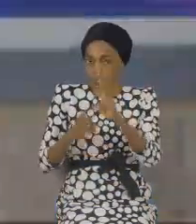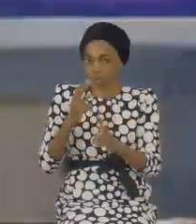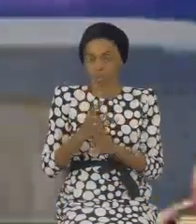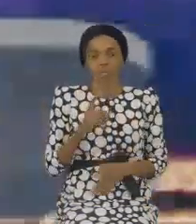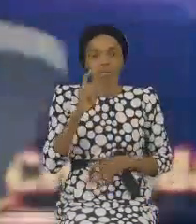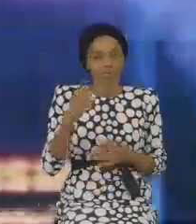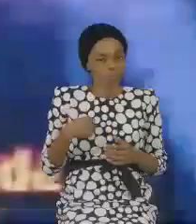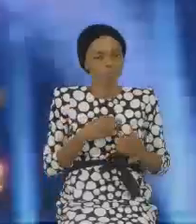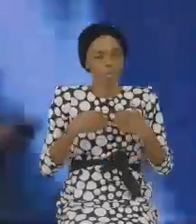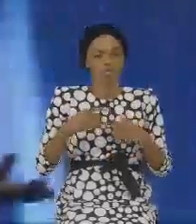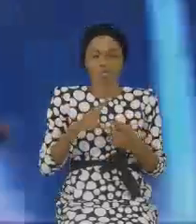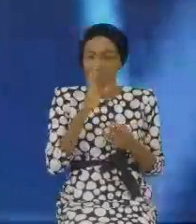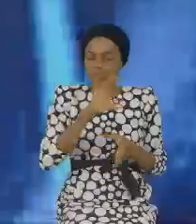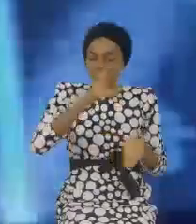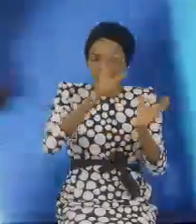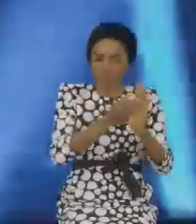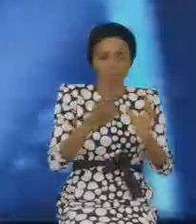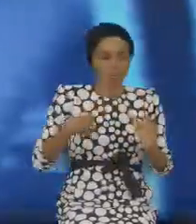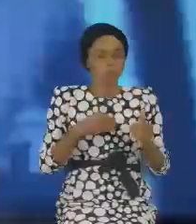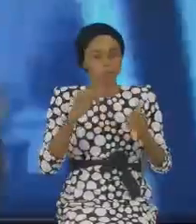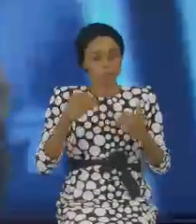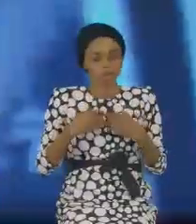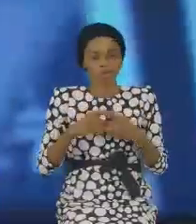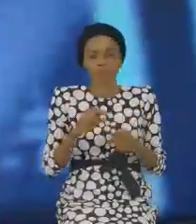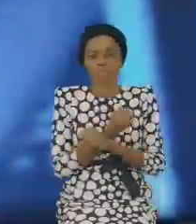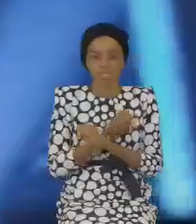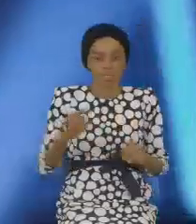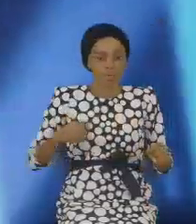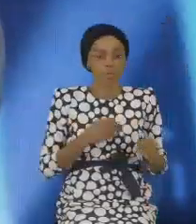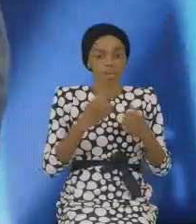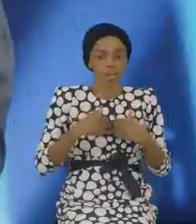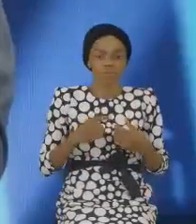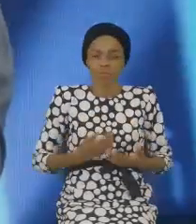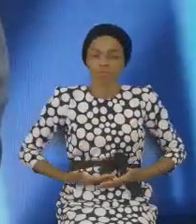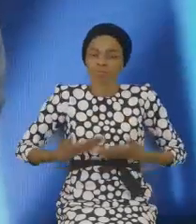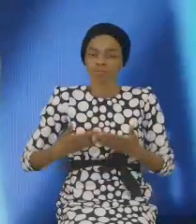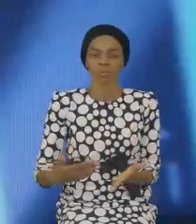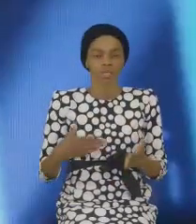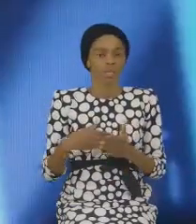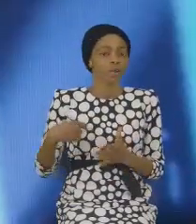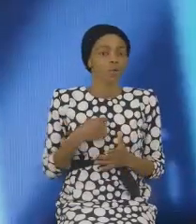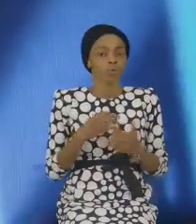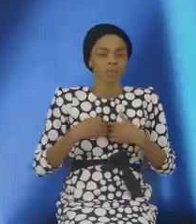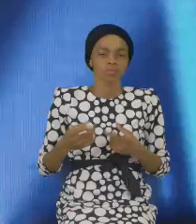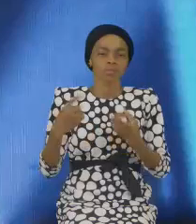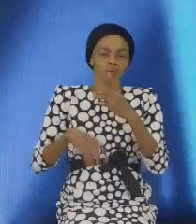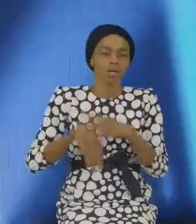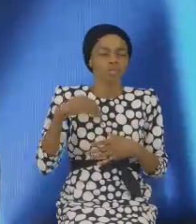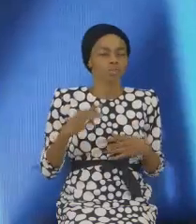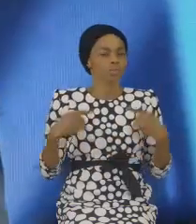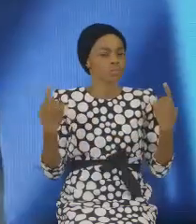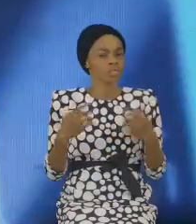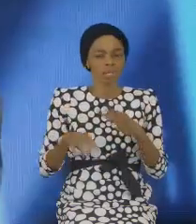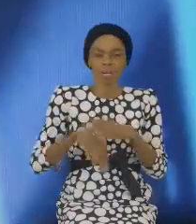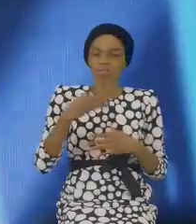be converted, we have to be saved, we have to be born again. And we need to come out of sin, out of evil, out